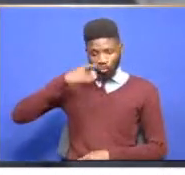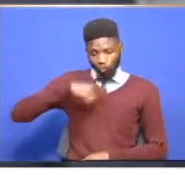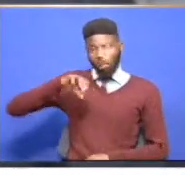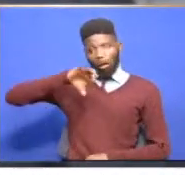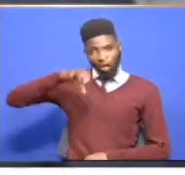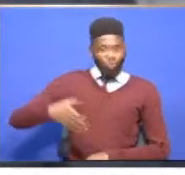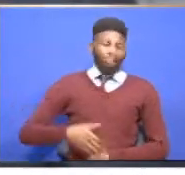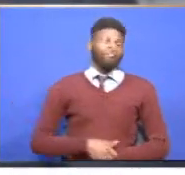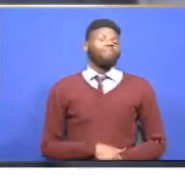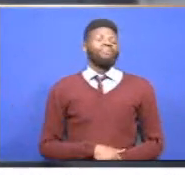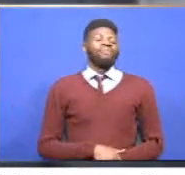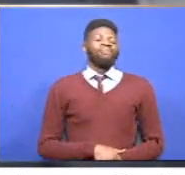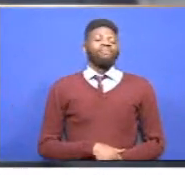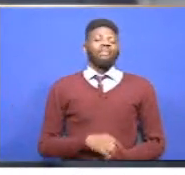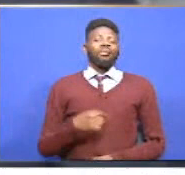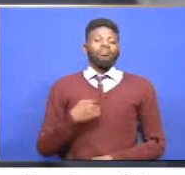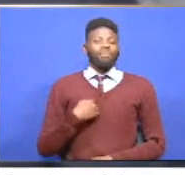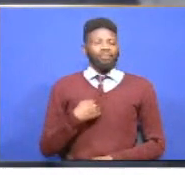I think